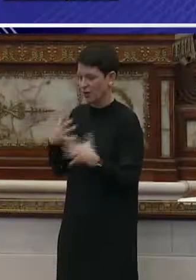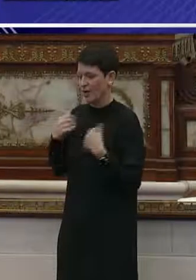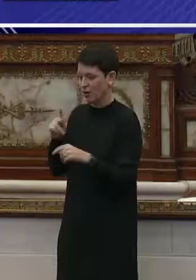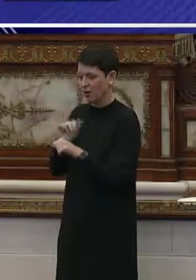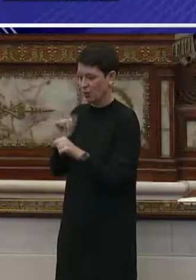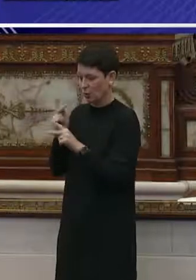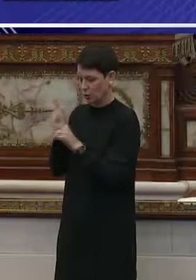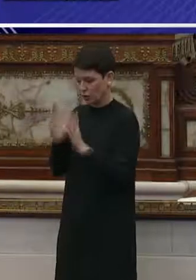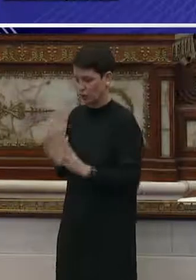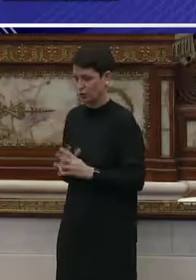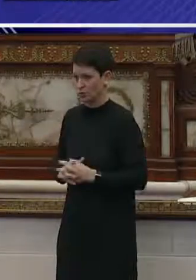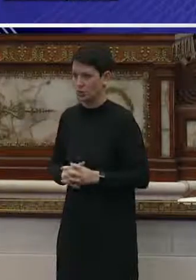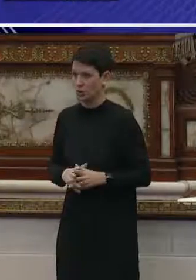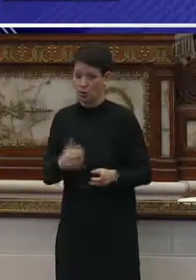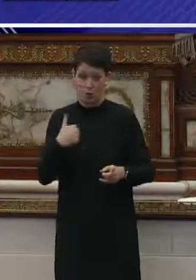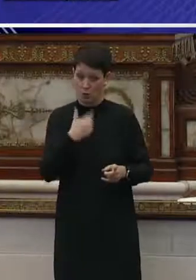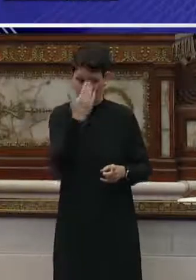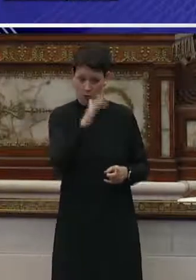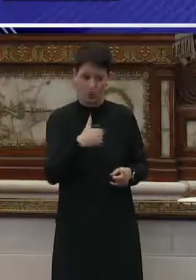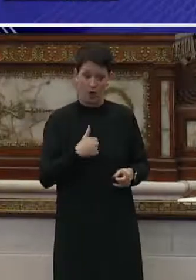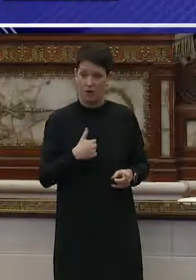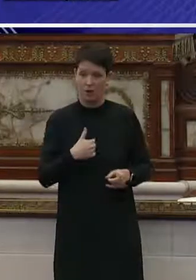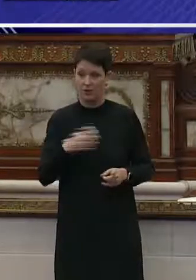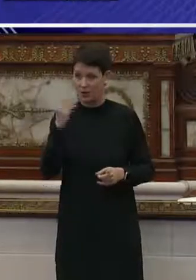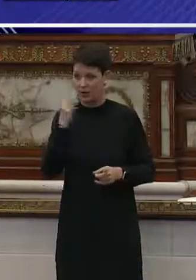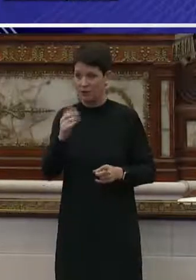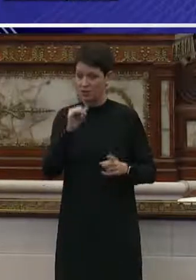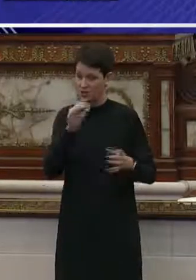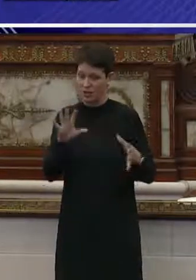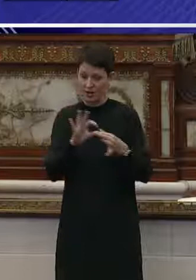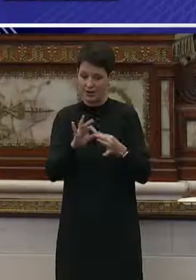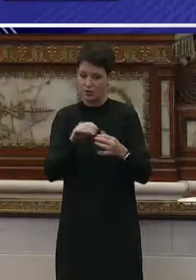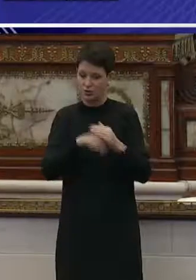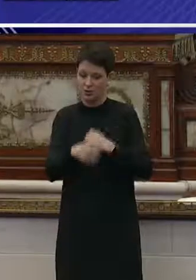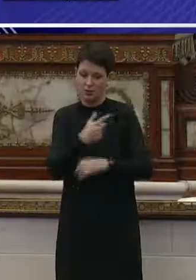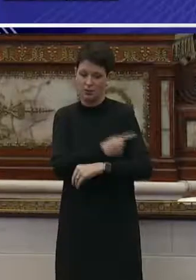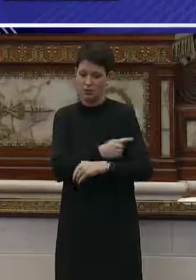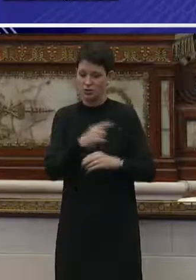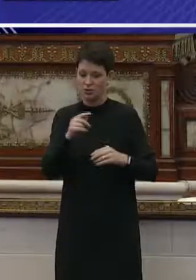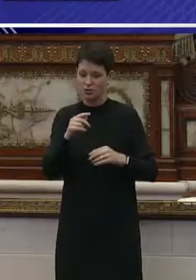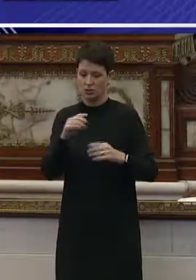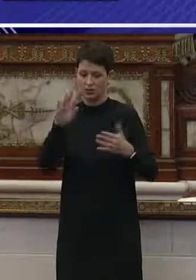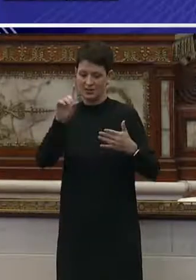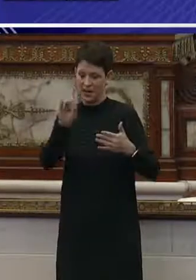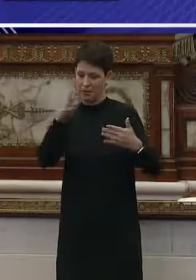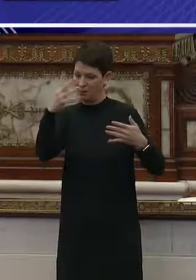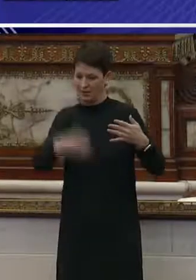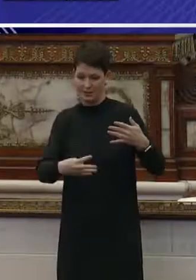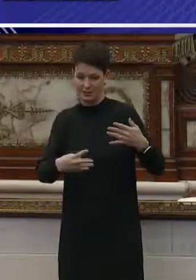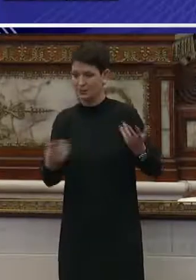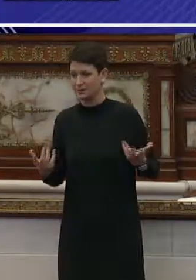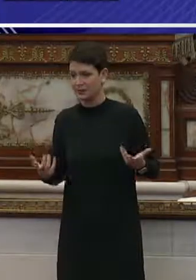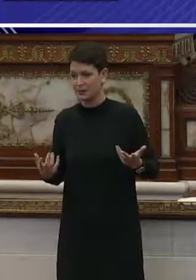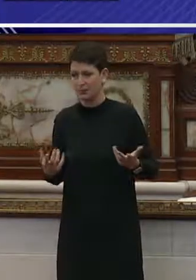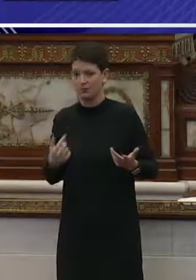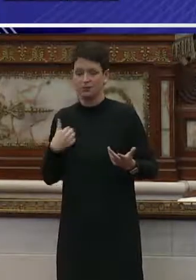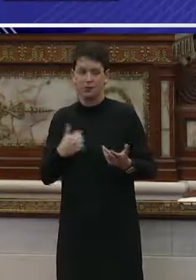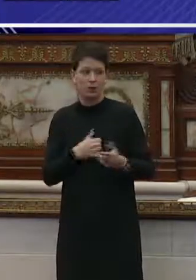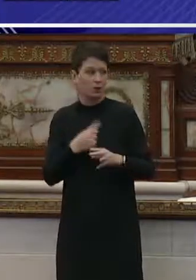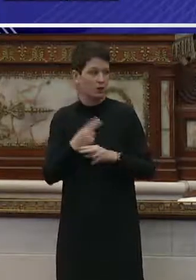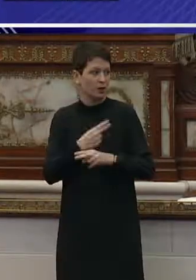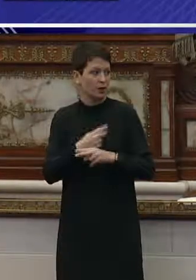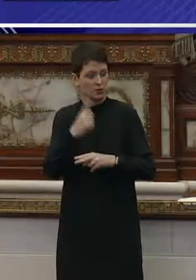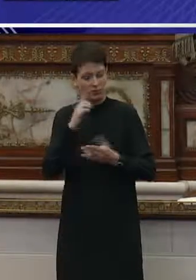workers? We don't. That information is not logged into the immunization registry that we use